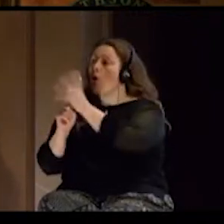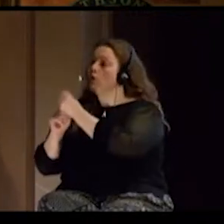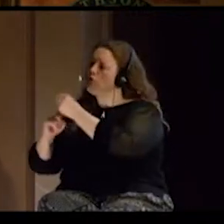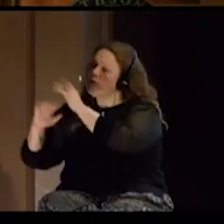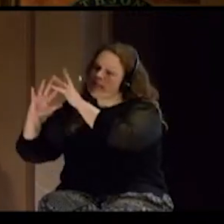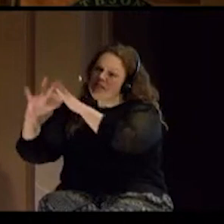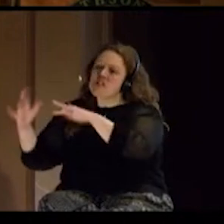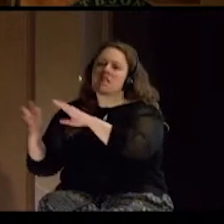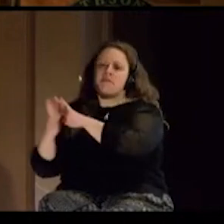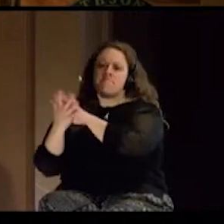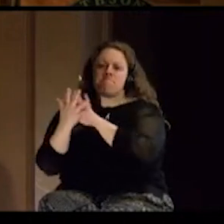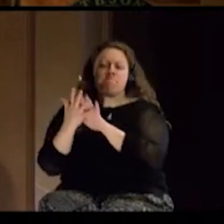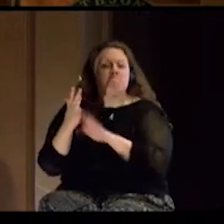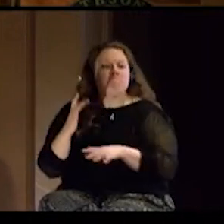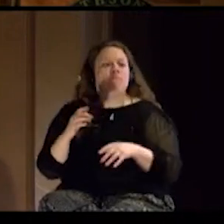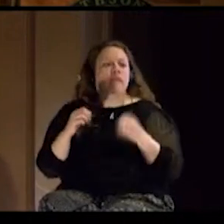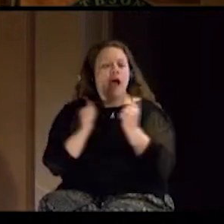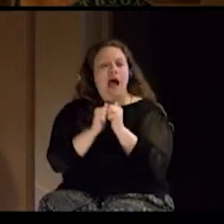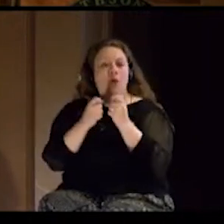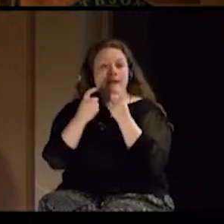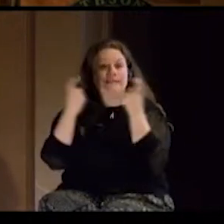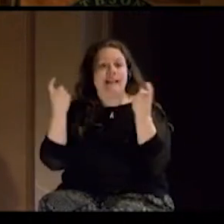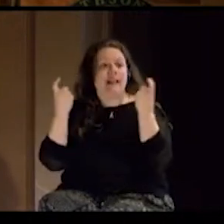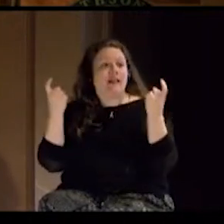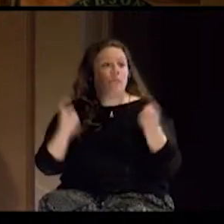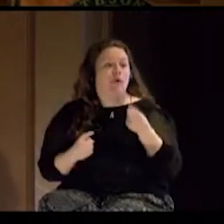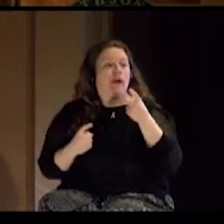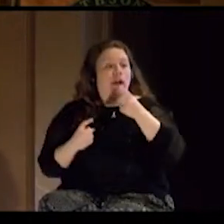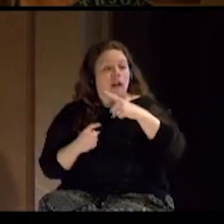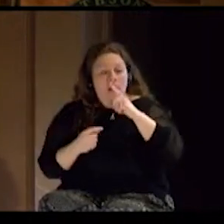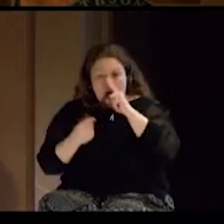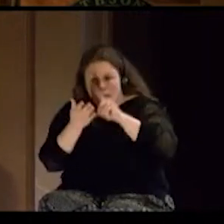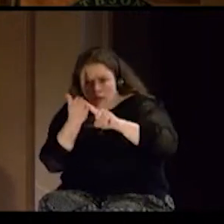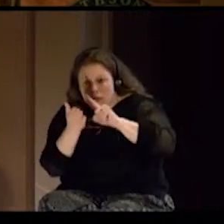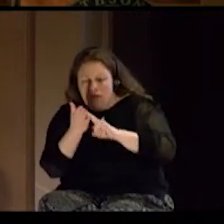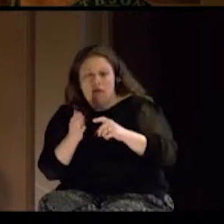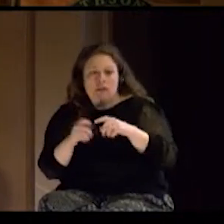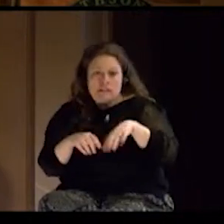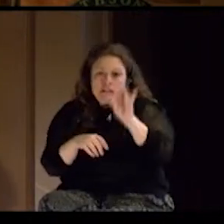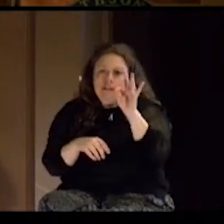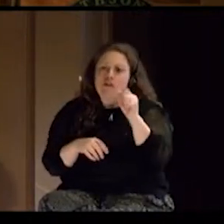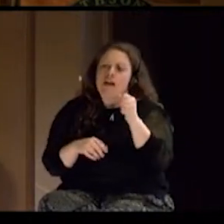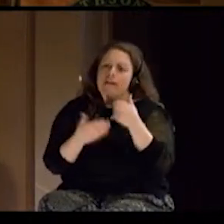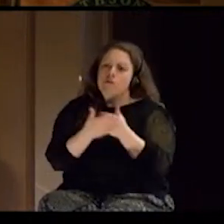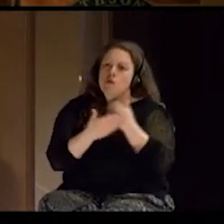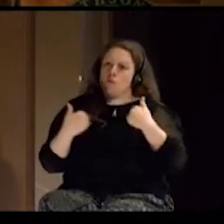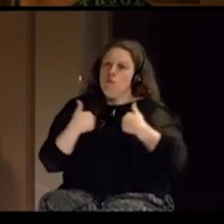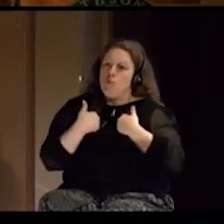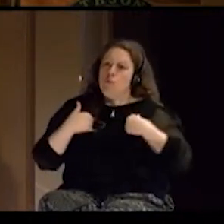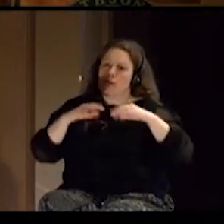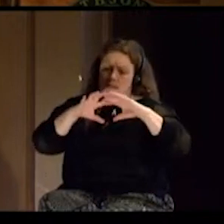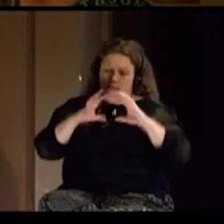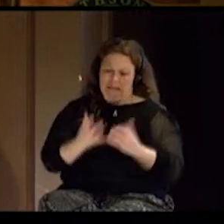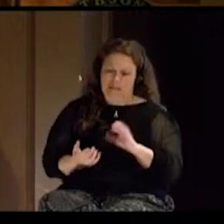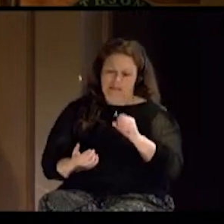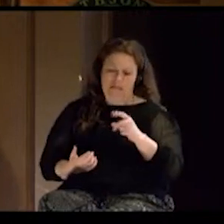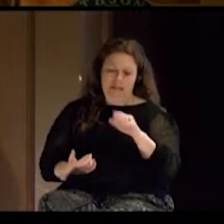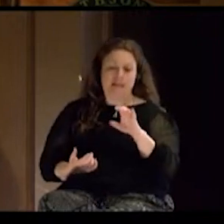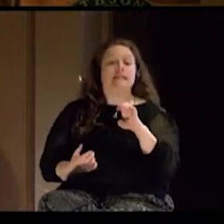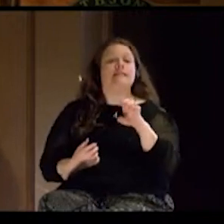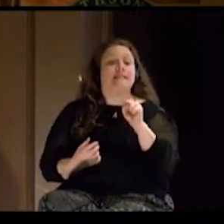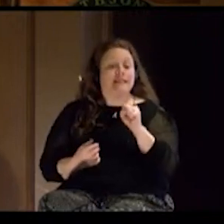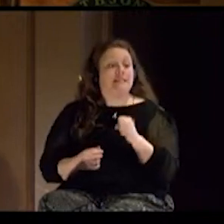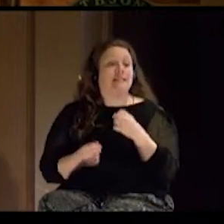can we accelerate discovery and description of Earth's species in the new age of discovery and informatics, and unfortunately in this